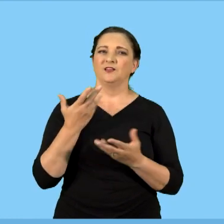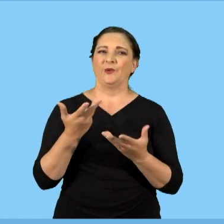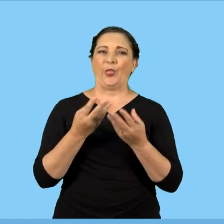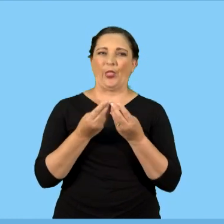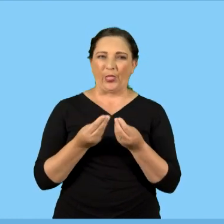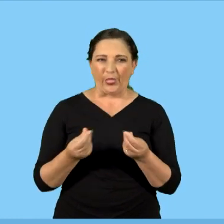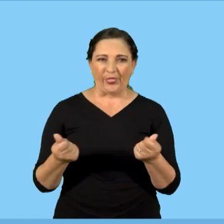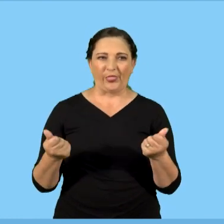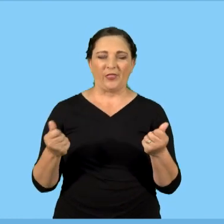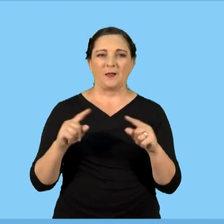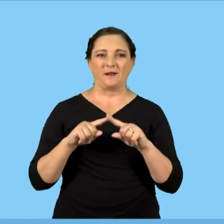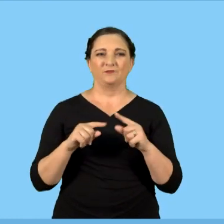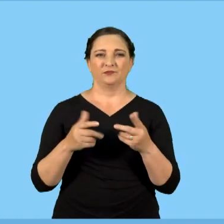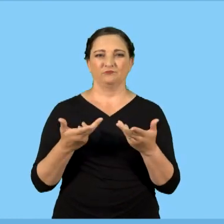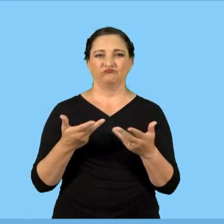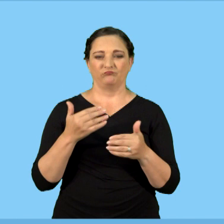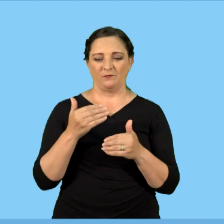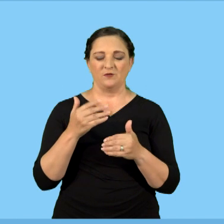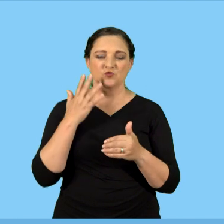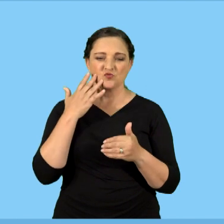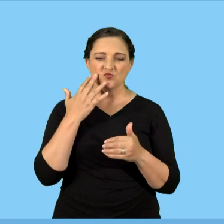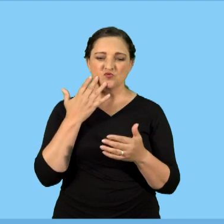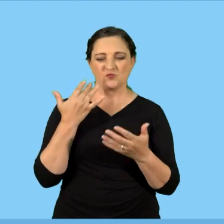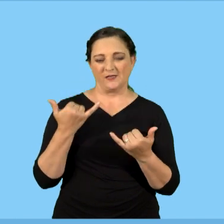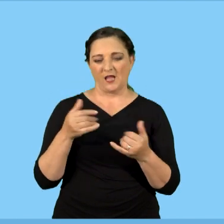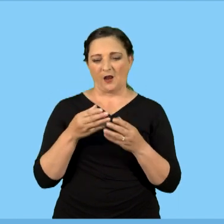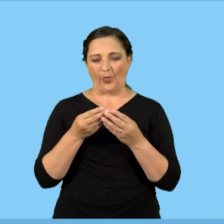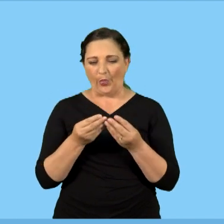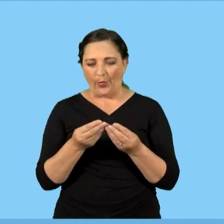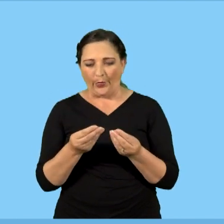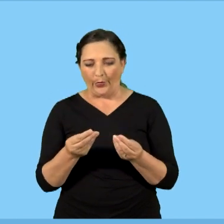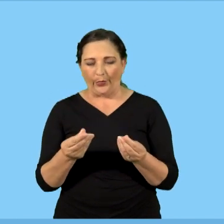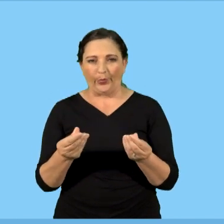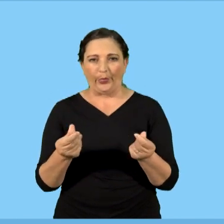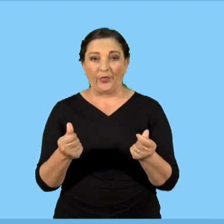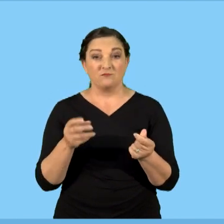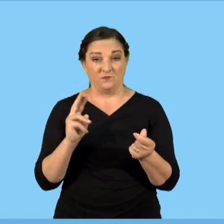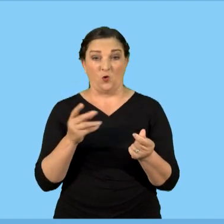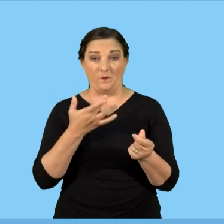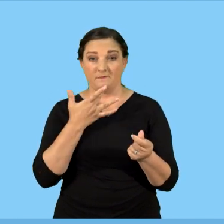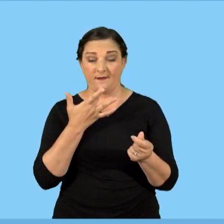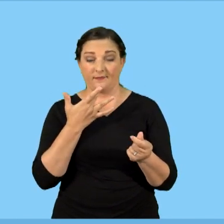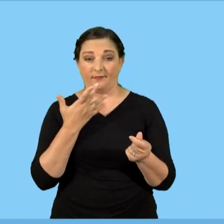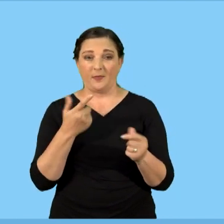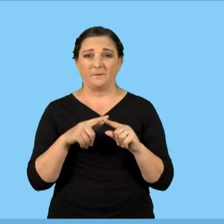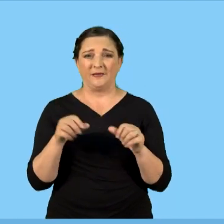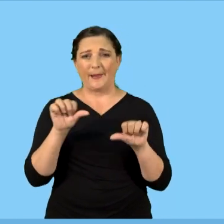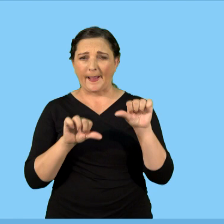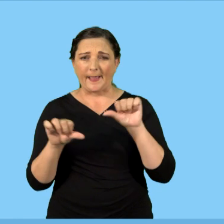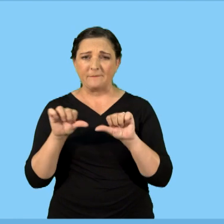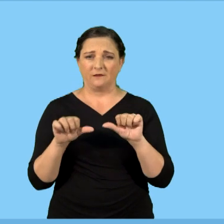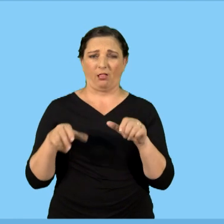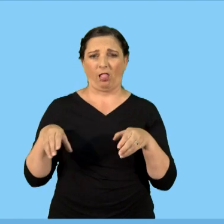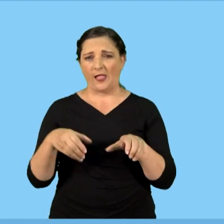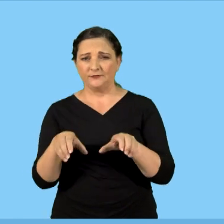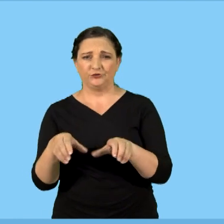the environment is called. So what do we call the gradual destruction of materials? And those materials are usually metals,